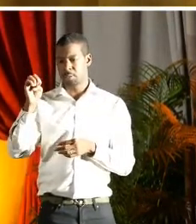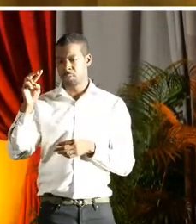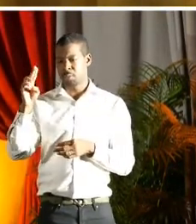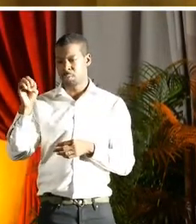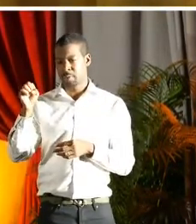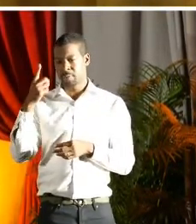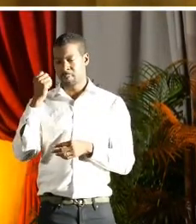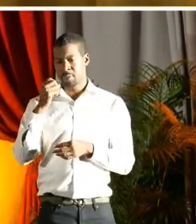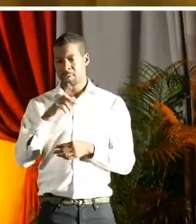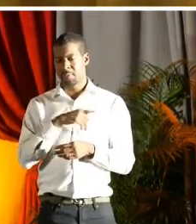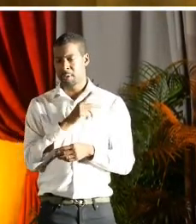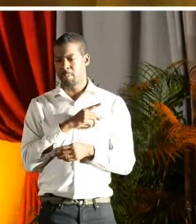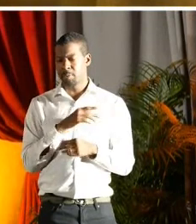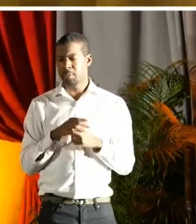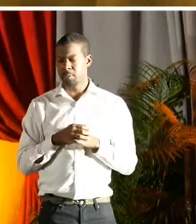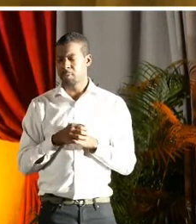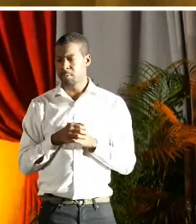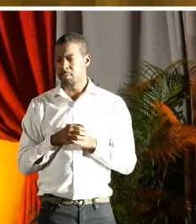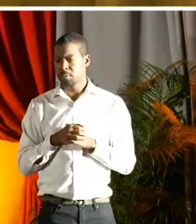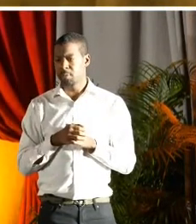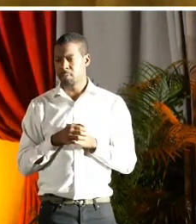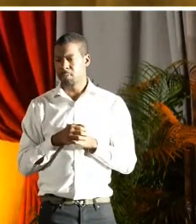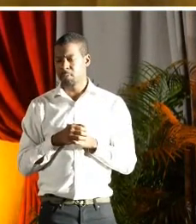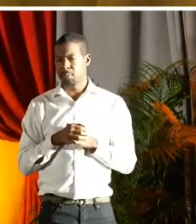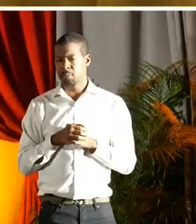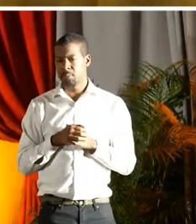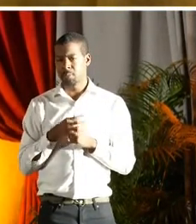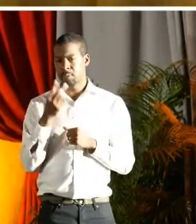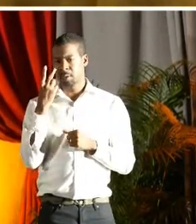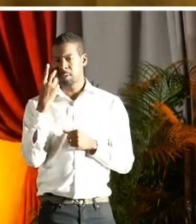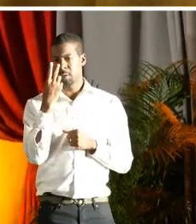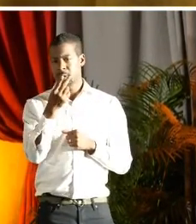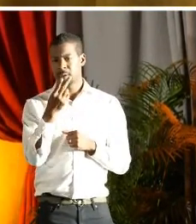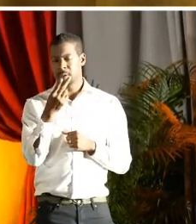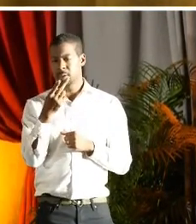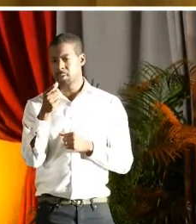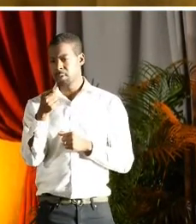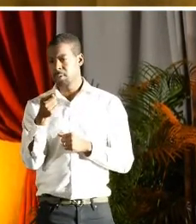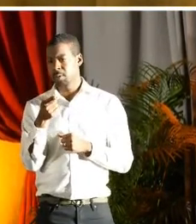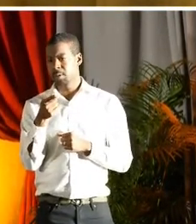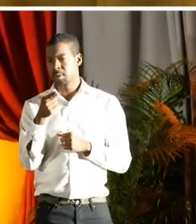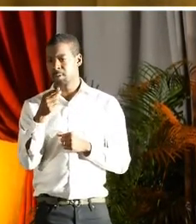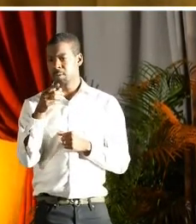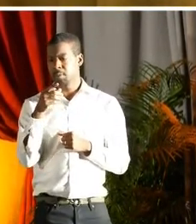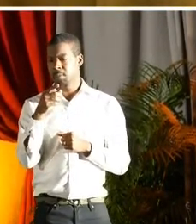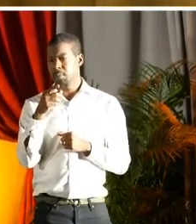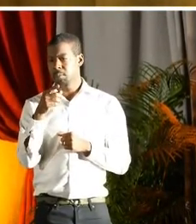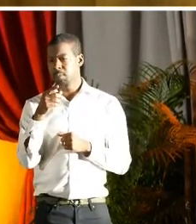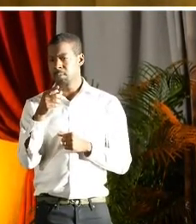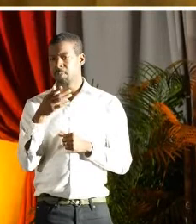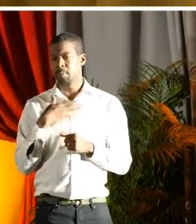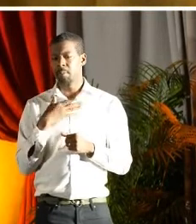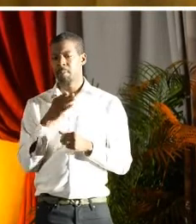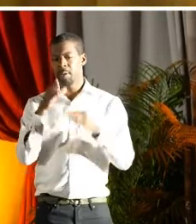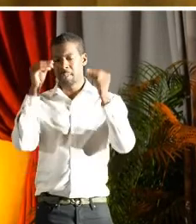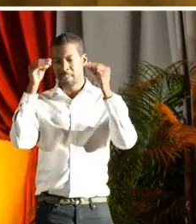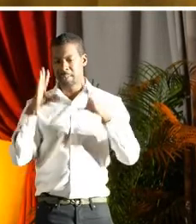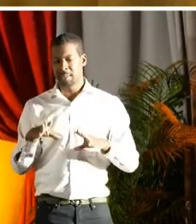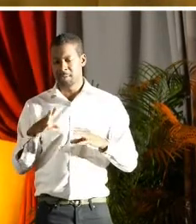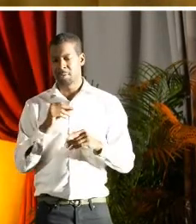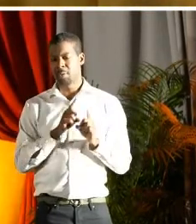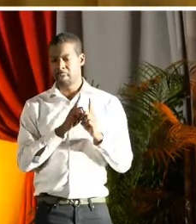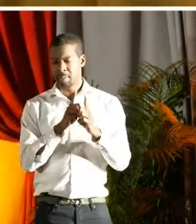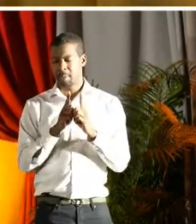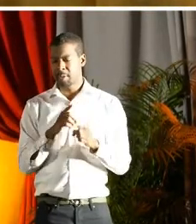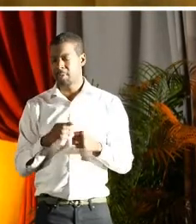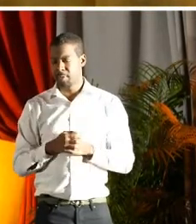is personal to a lot of us. To see Constance Slaughter Harvey on the screen, who was my professor and a mentor to many